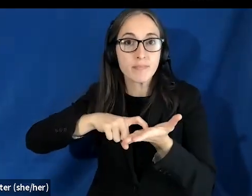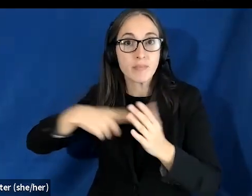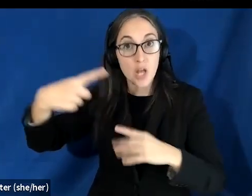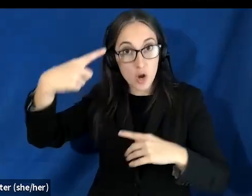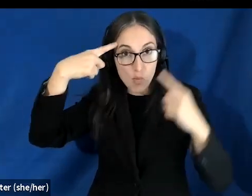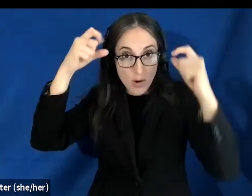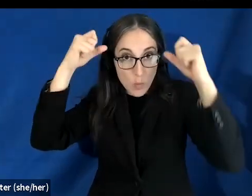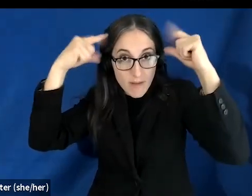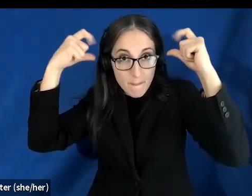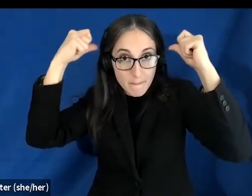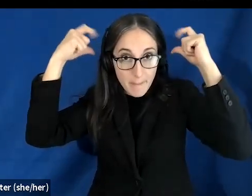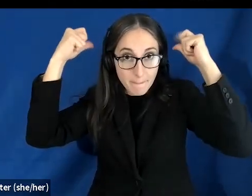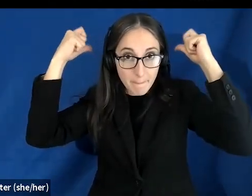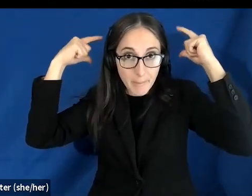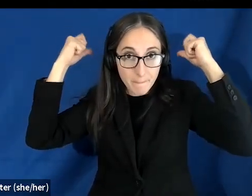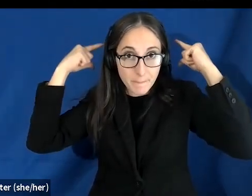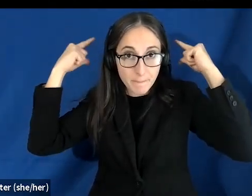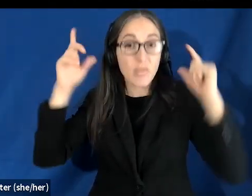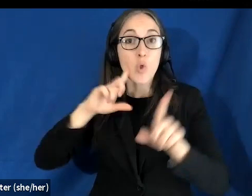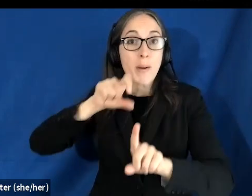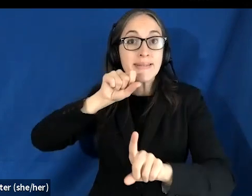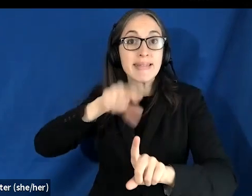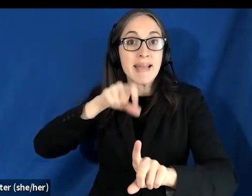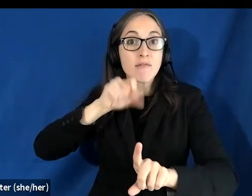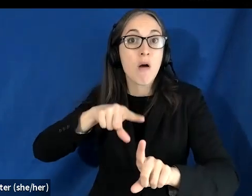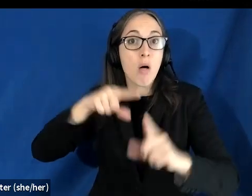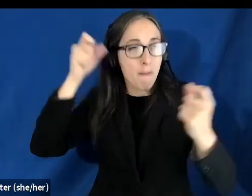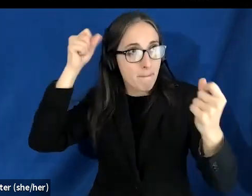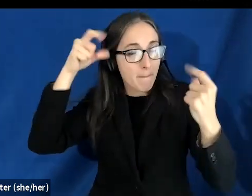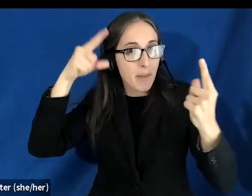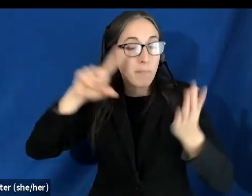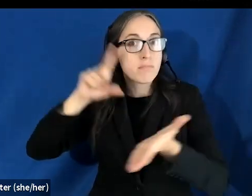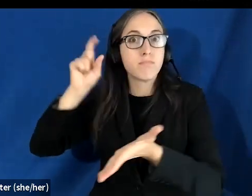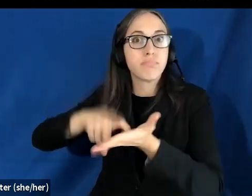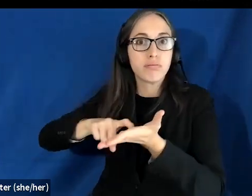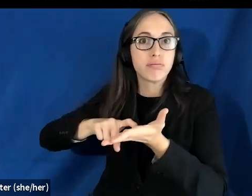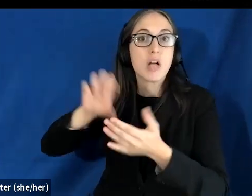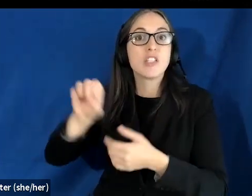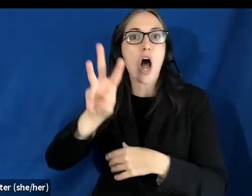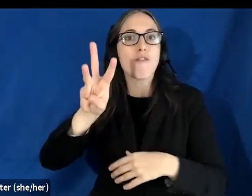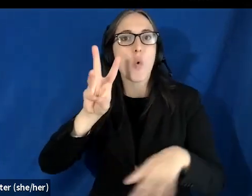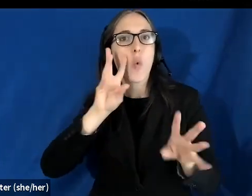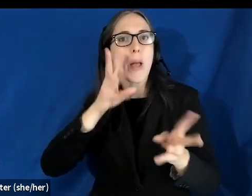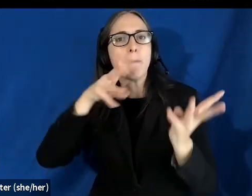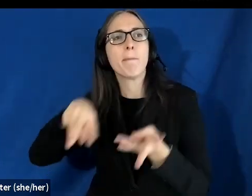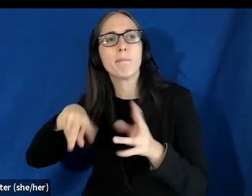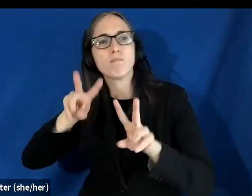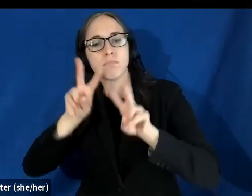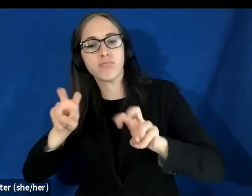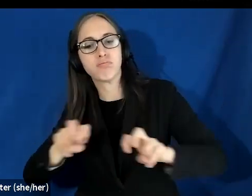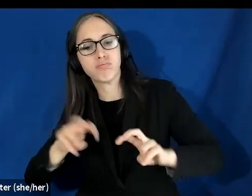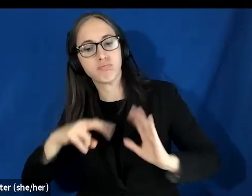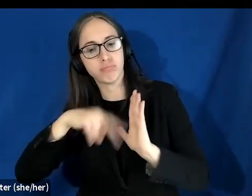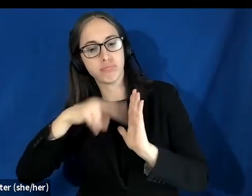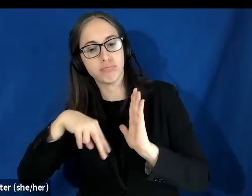these brainwave signals are then read by the Think and Zoom application software. And whenever they detect